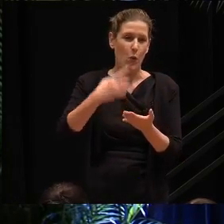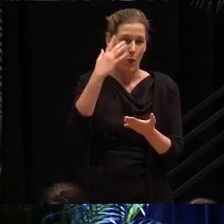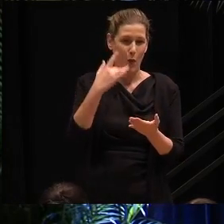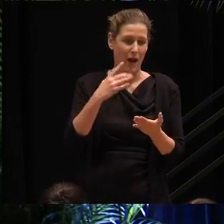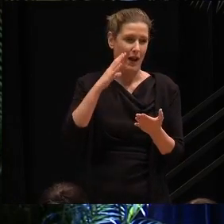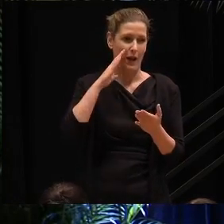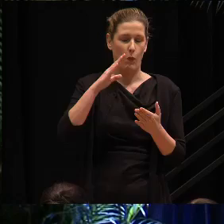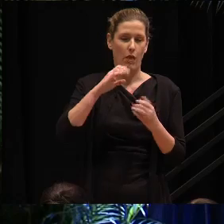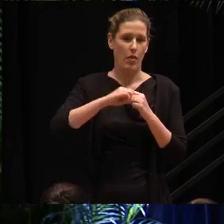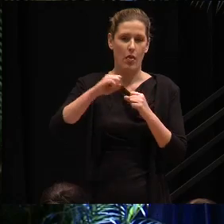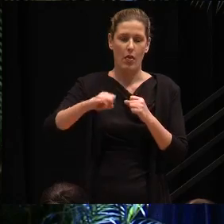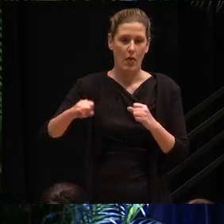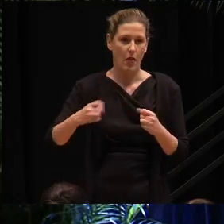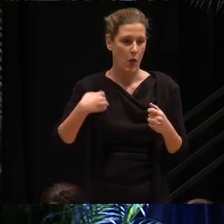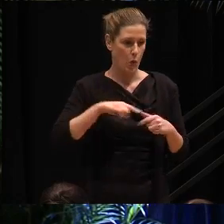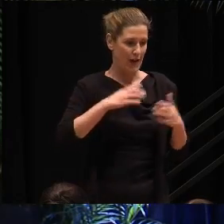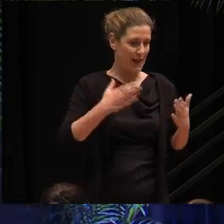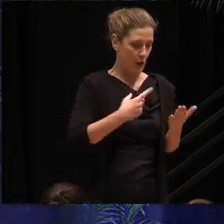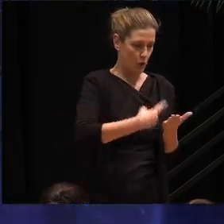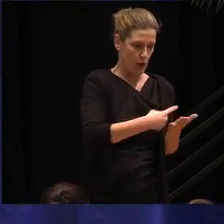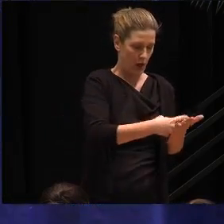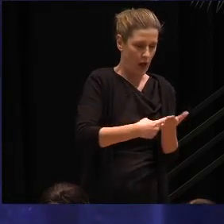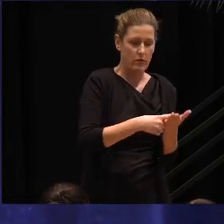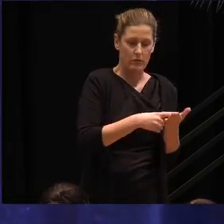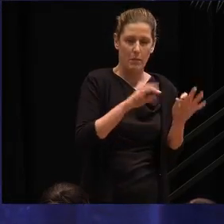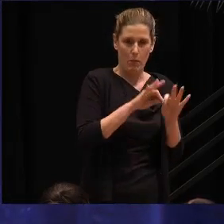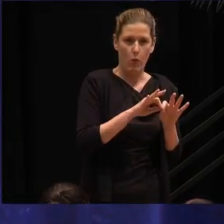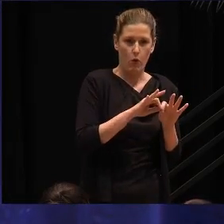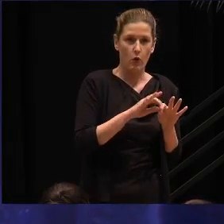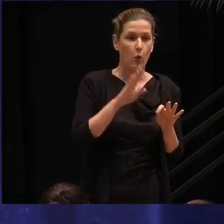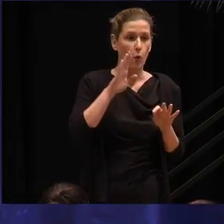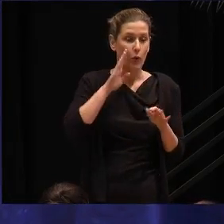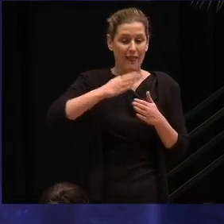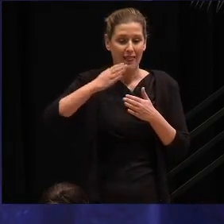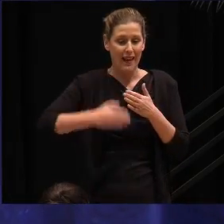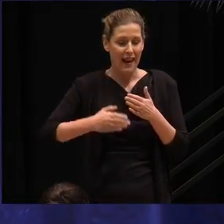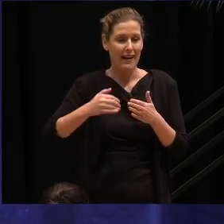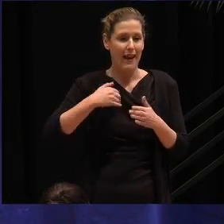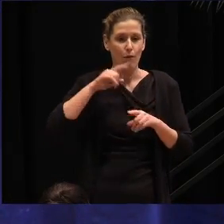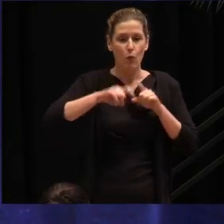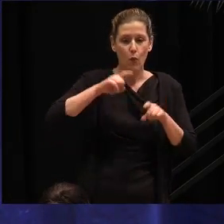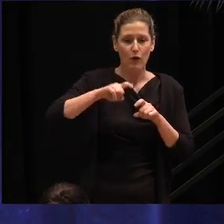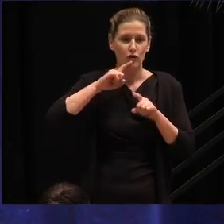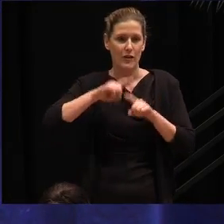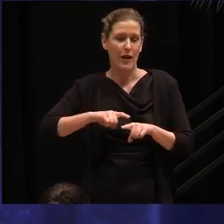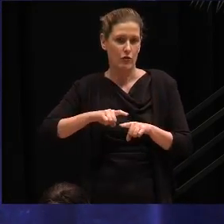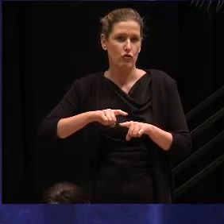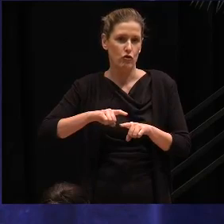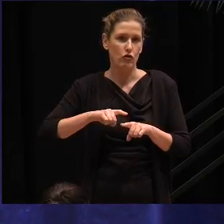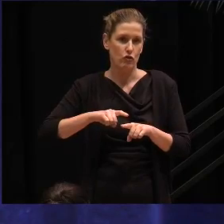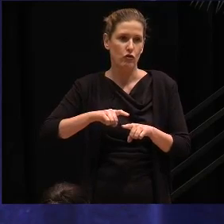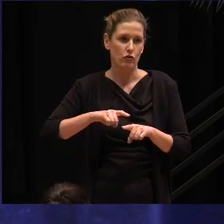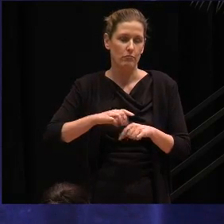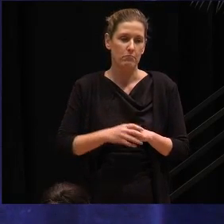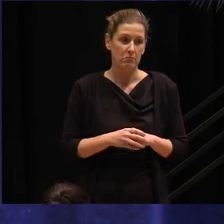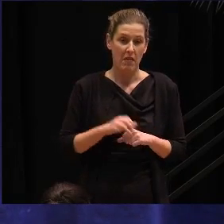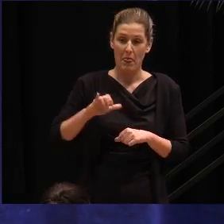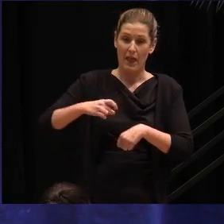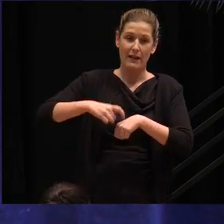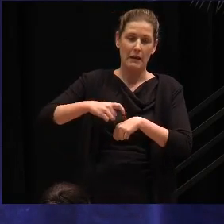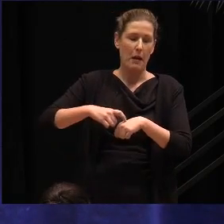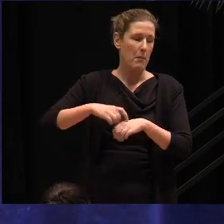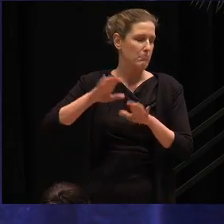time away from what we're here to discuss. We will have a Q&A period after the discussion, so we'll be happy